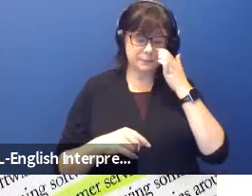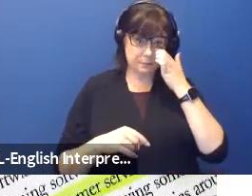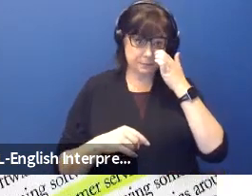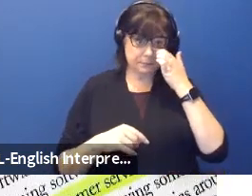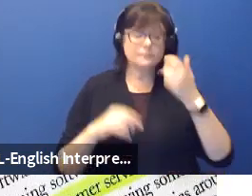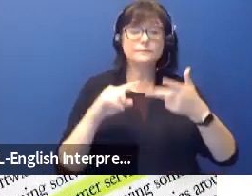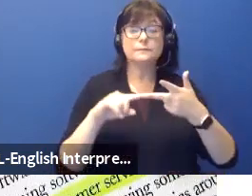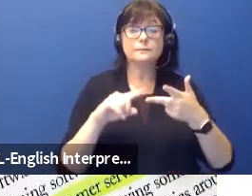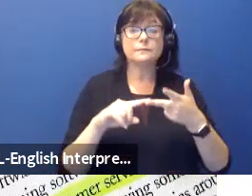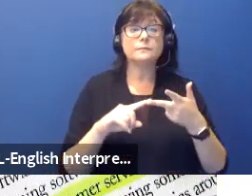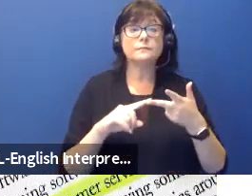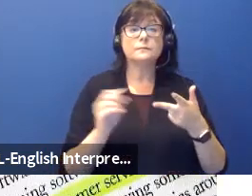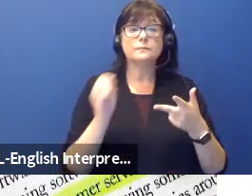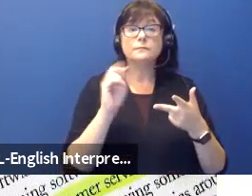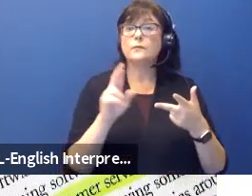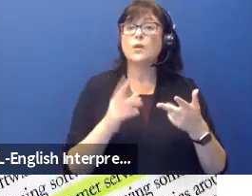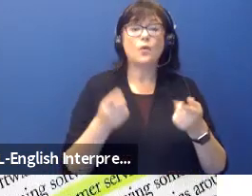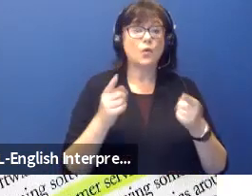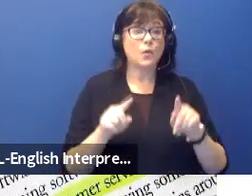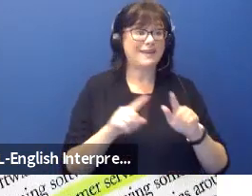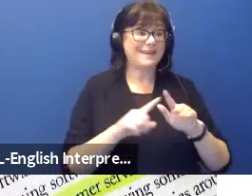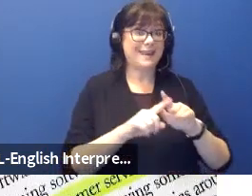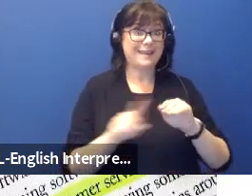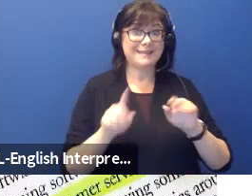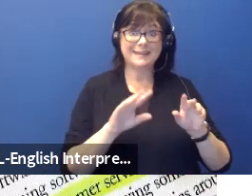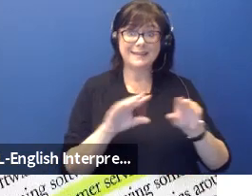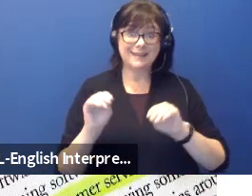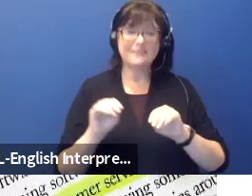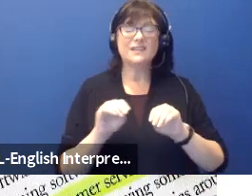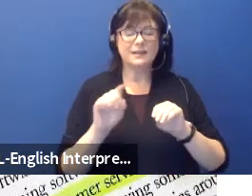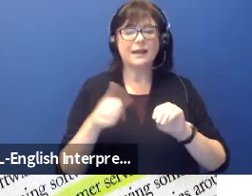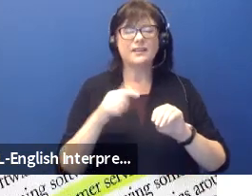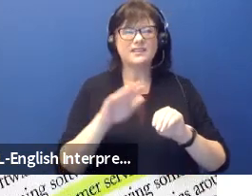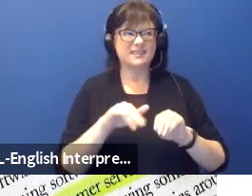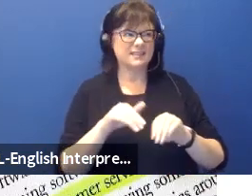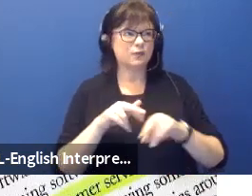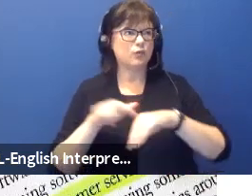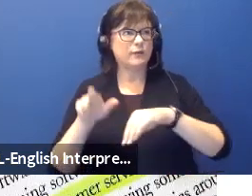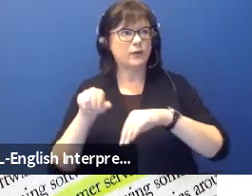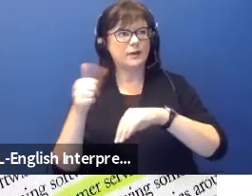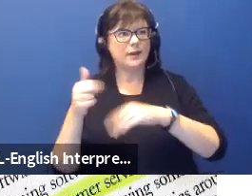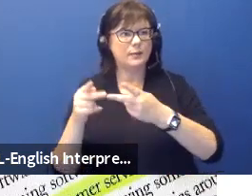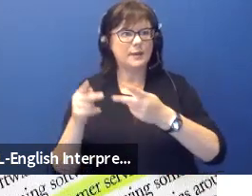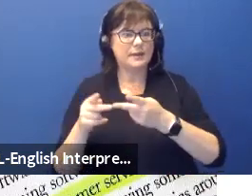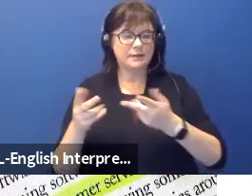might refer me out at exit to somewhere. And that also can be noted in as a sub